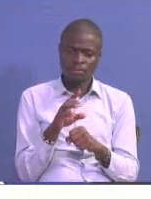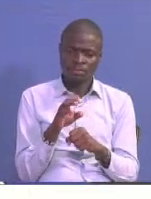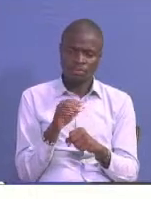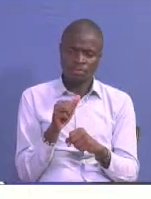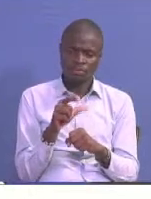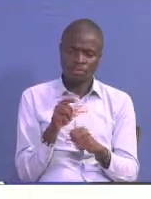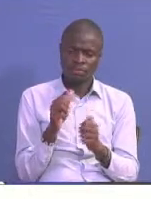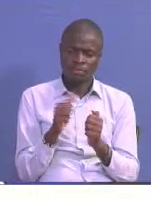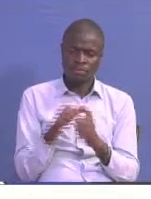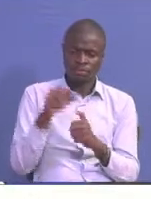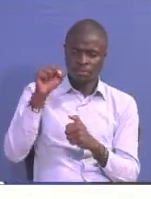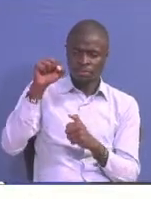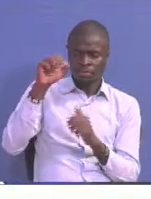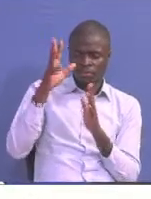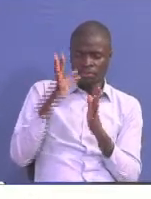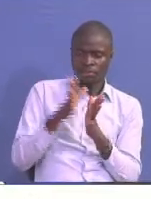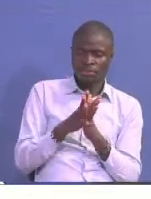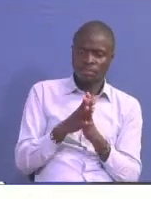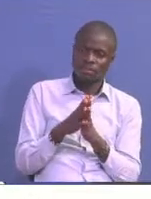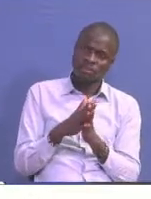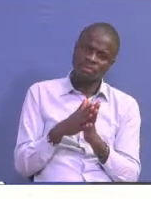politicians?